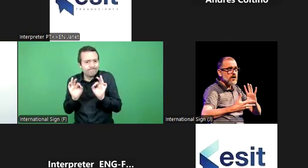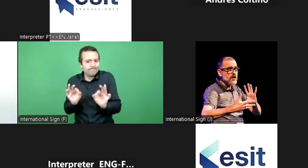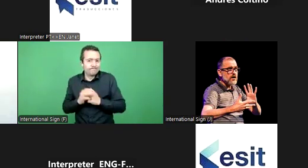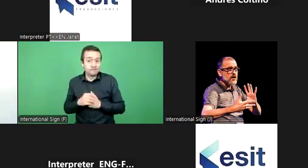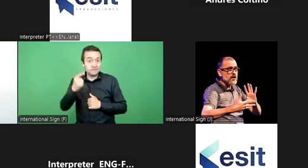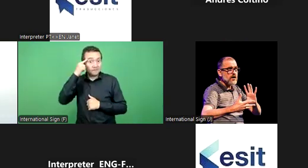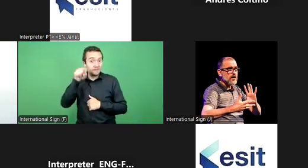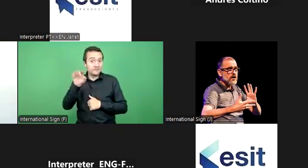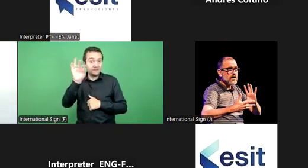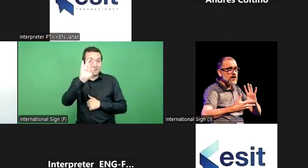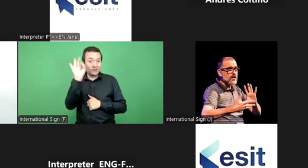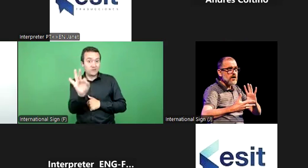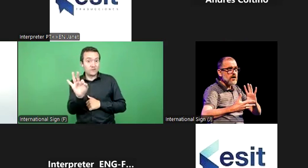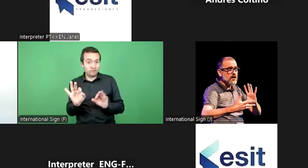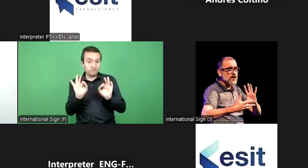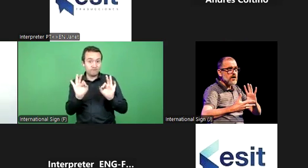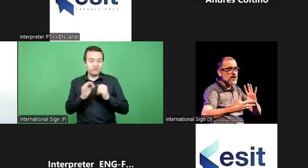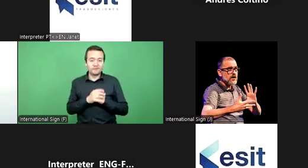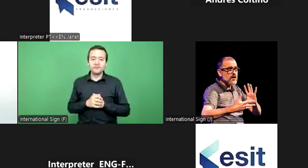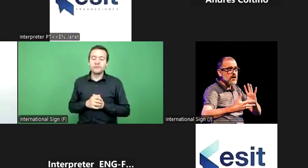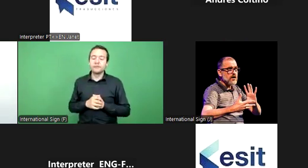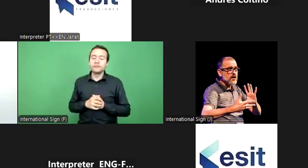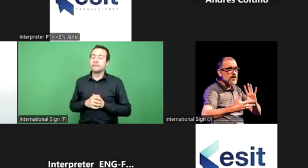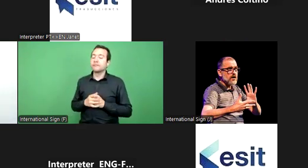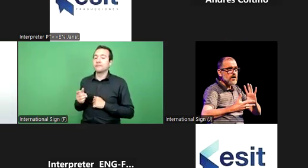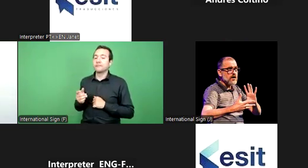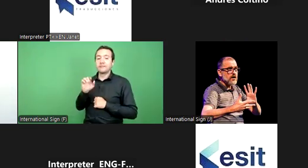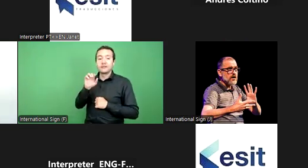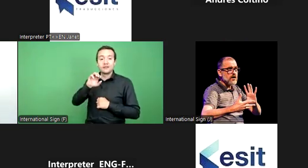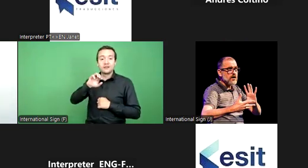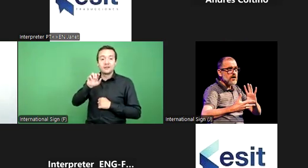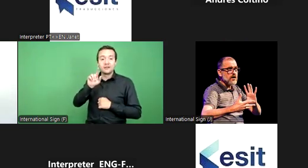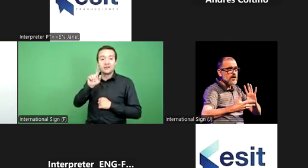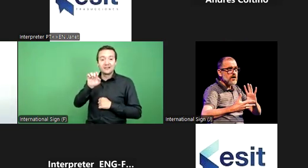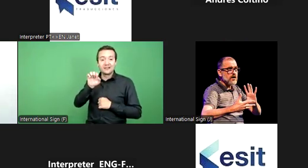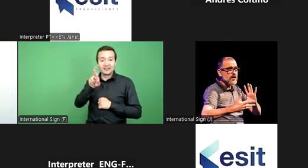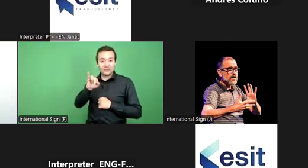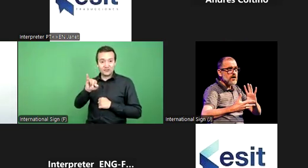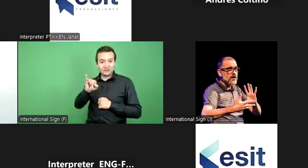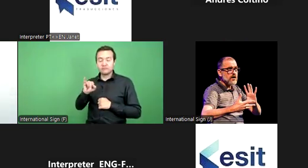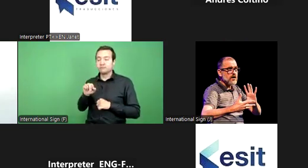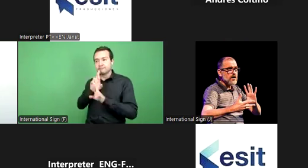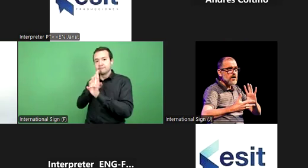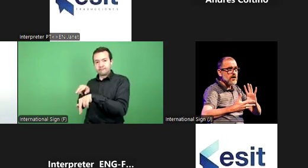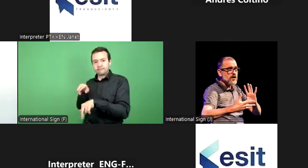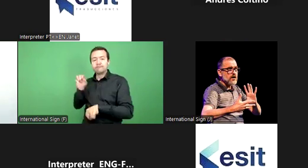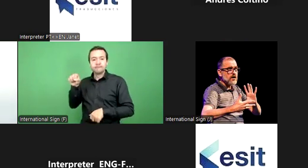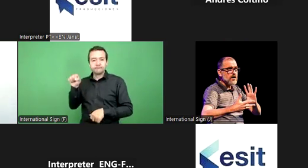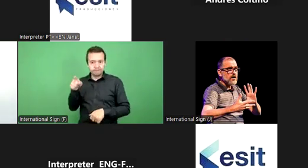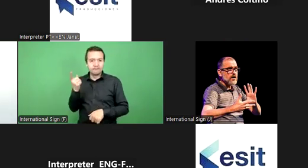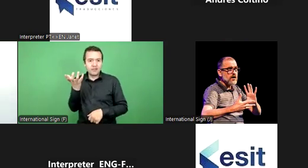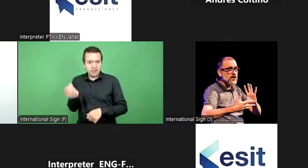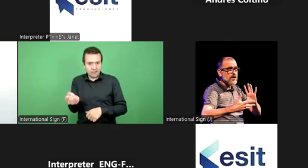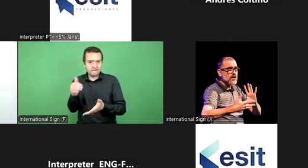because the foundation already exists. I would say we have OECS, we have CARICOM, we have